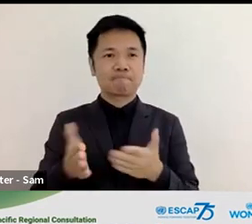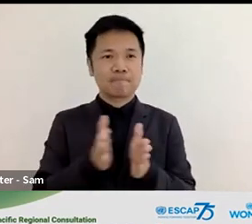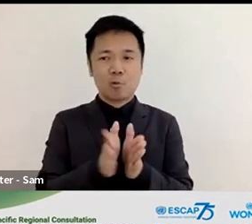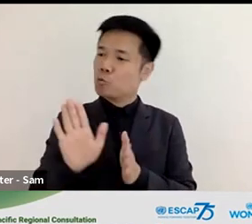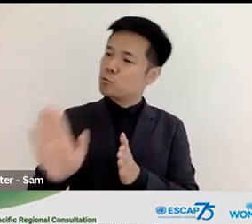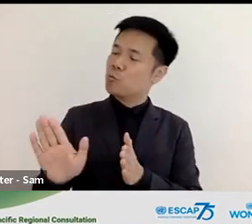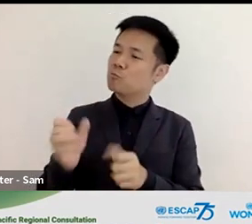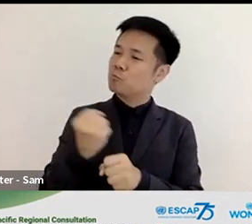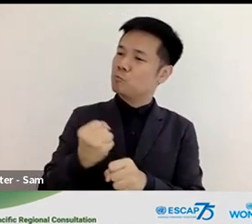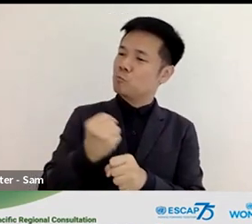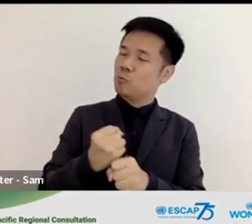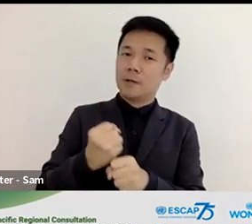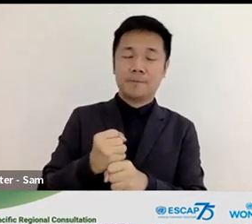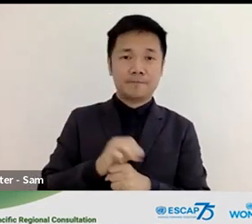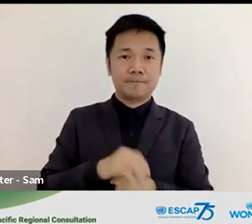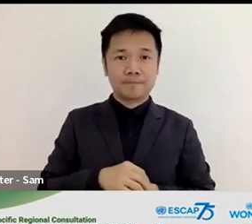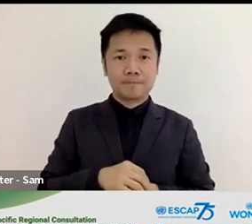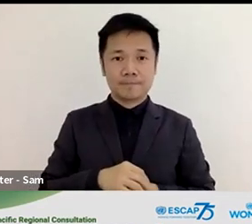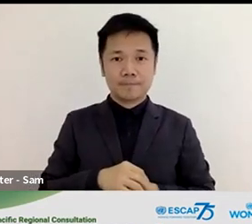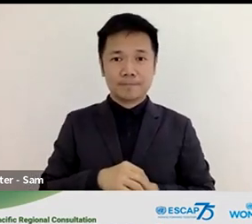from you